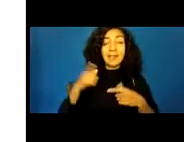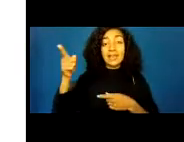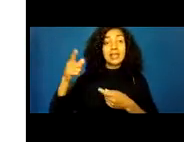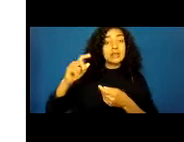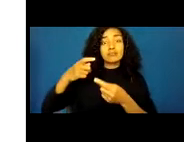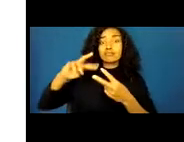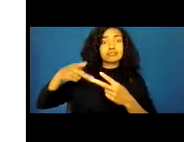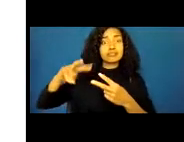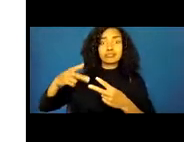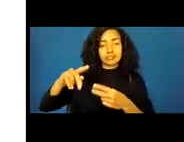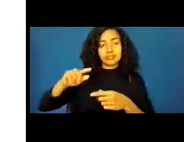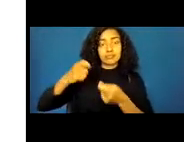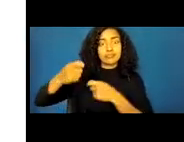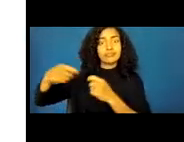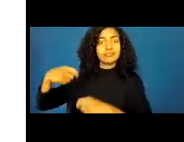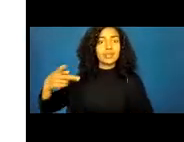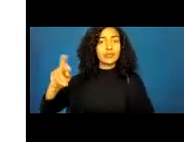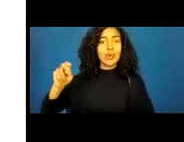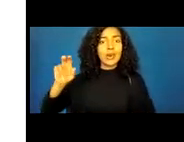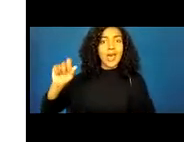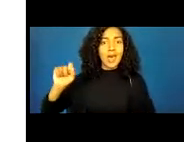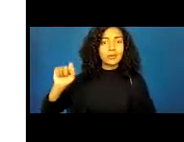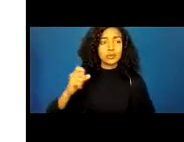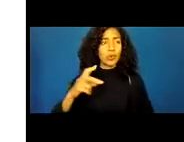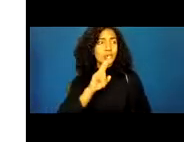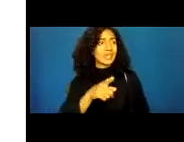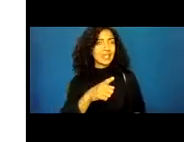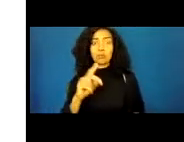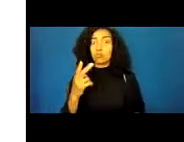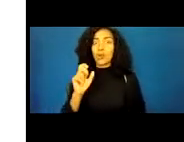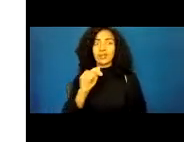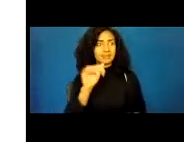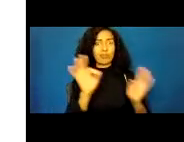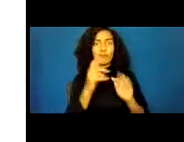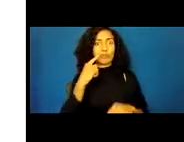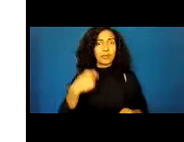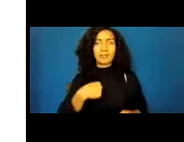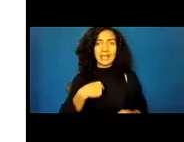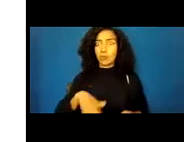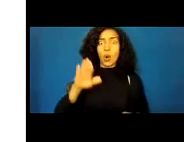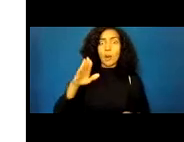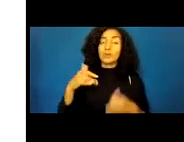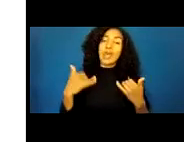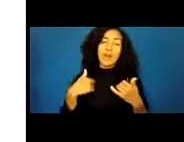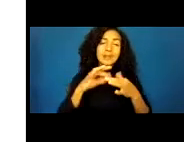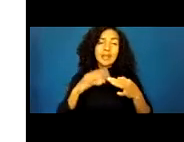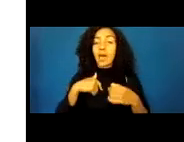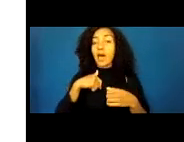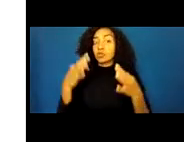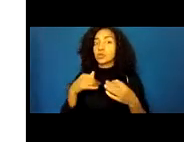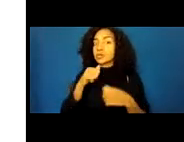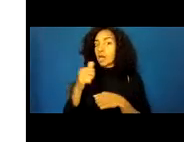the time. So it just wasn't a thing for me. So I just say I choose not to use them, but I respect how